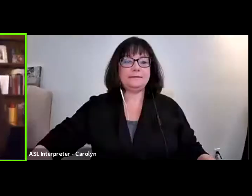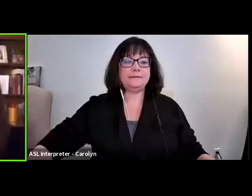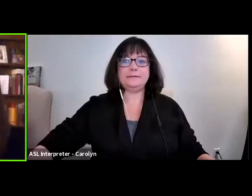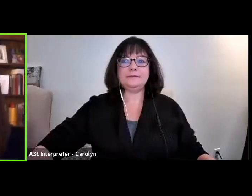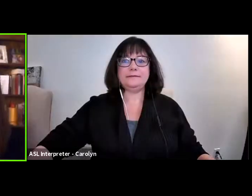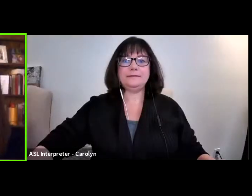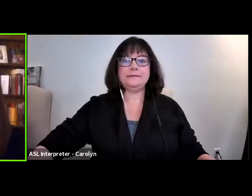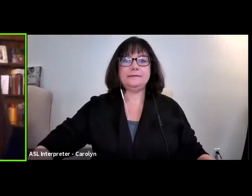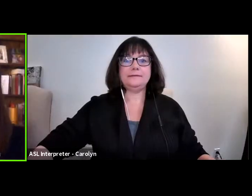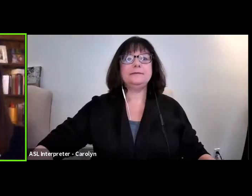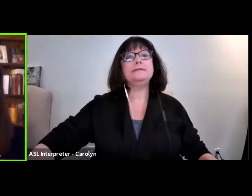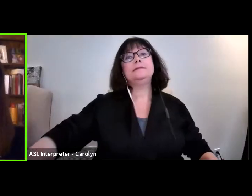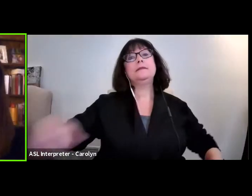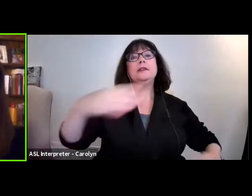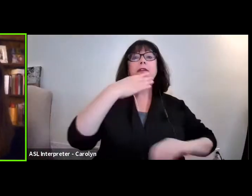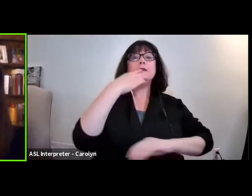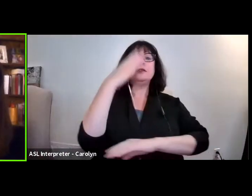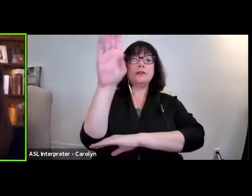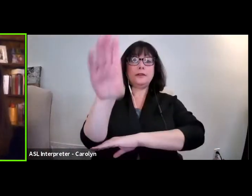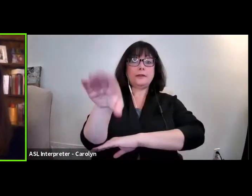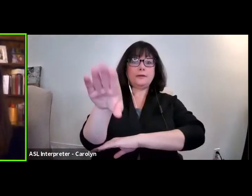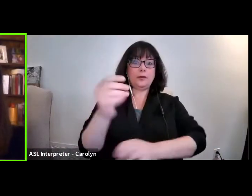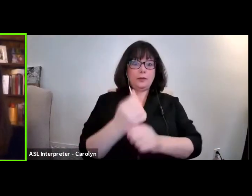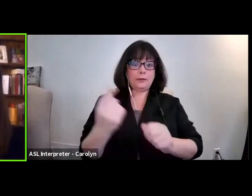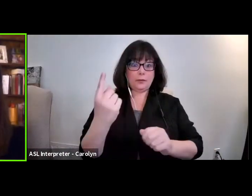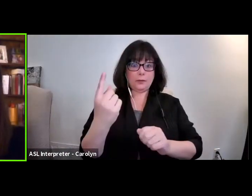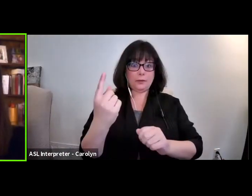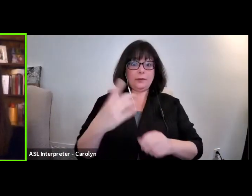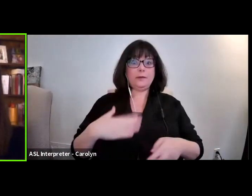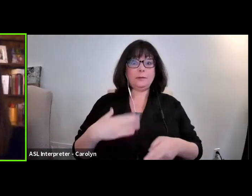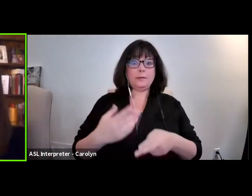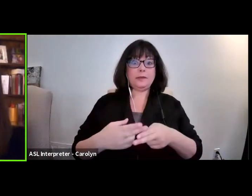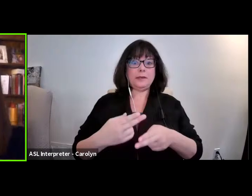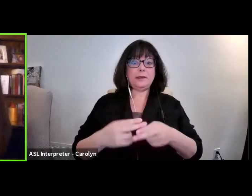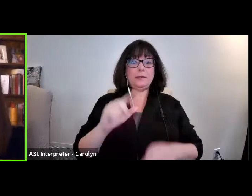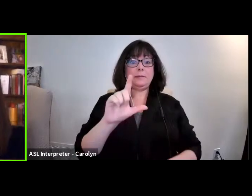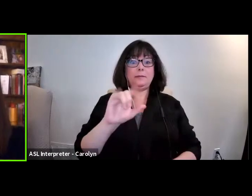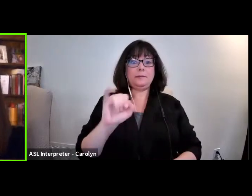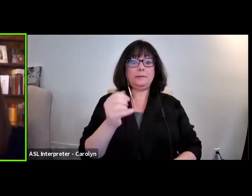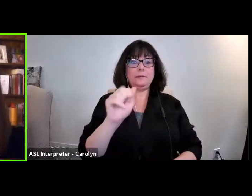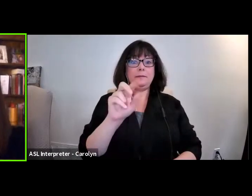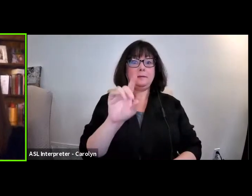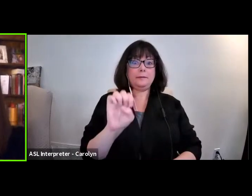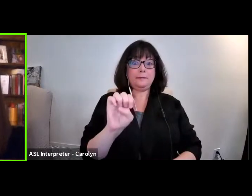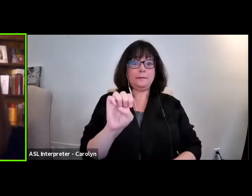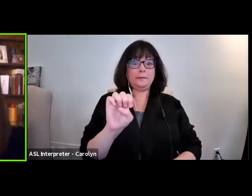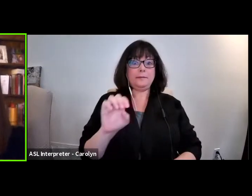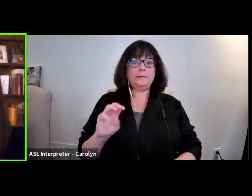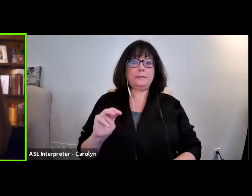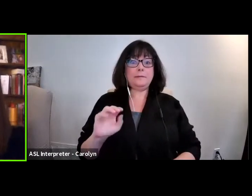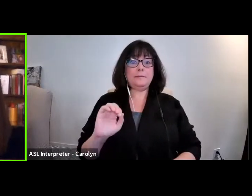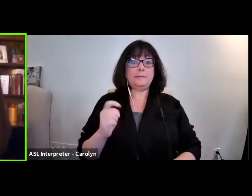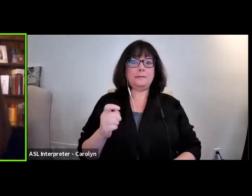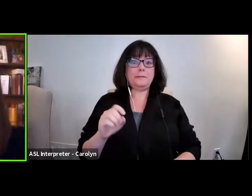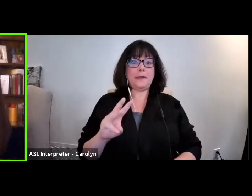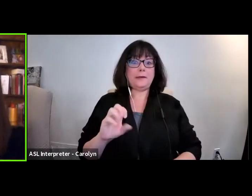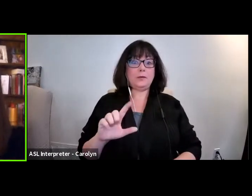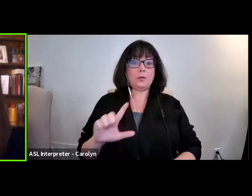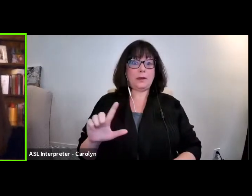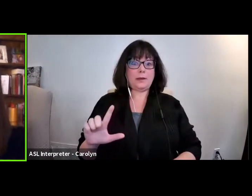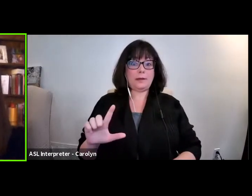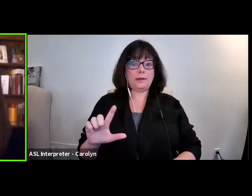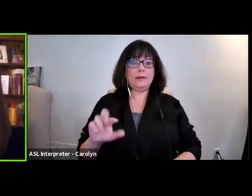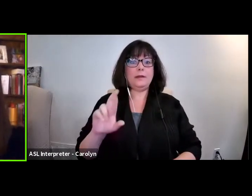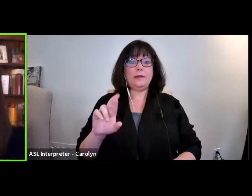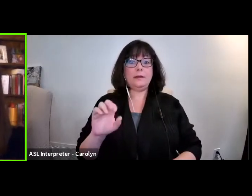Good afternoon, everyone. My name is Jade Maxwell Rodriguez, and I will be moderating this virtual town